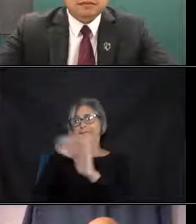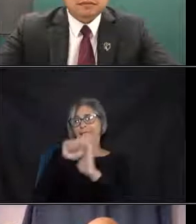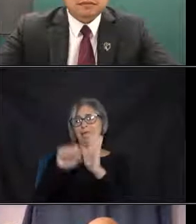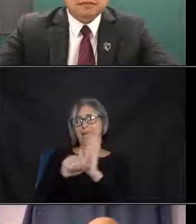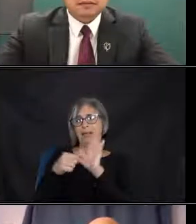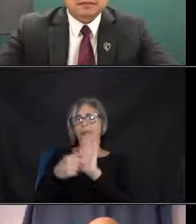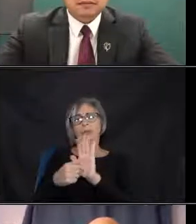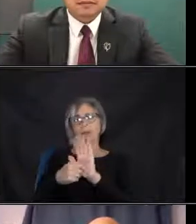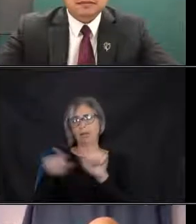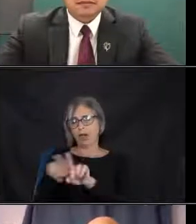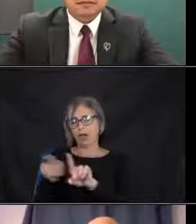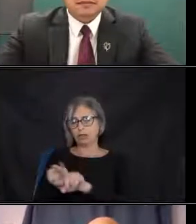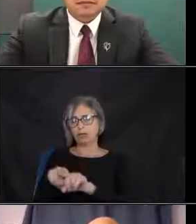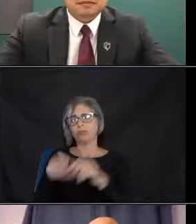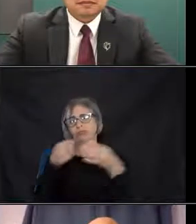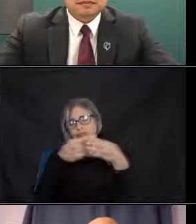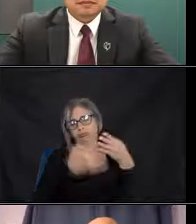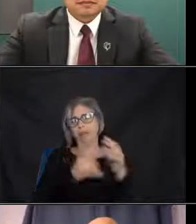Caruso, Kelly Skidmore,